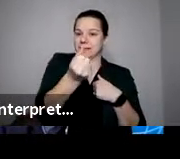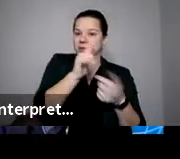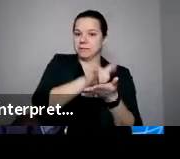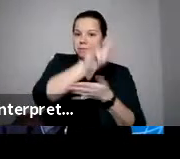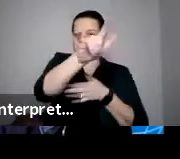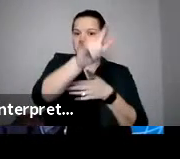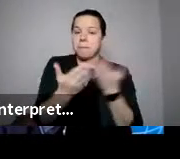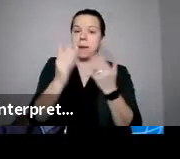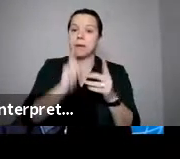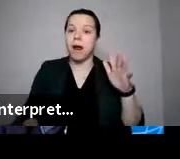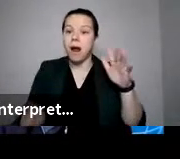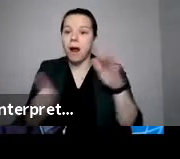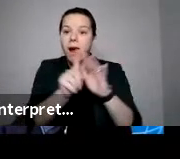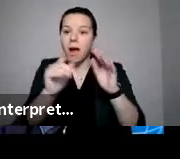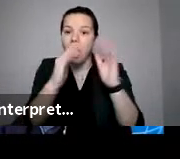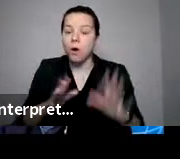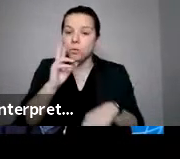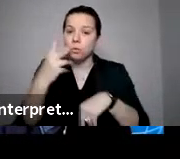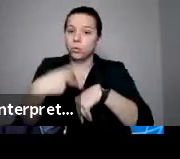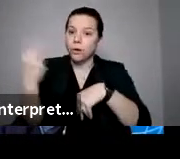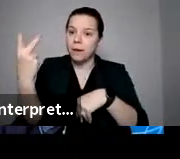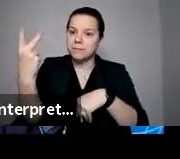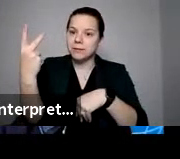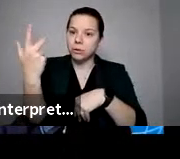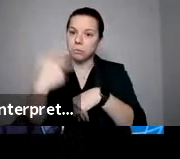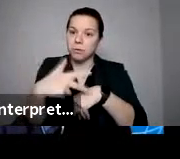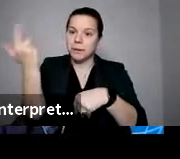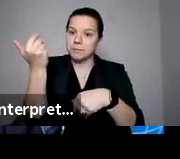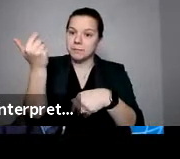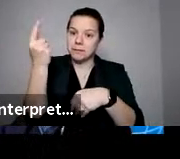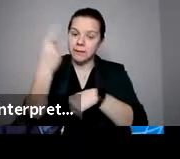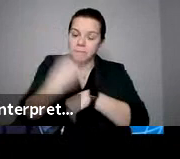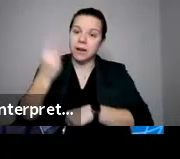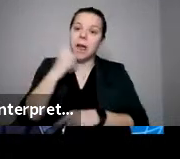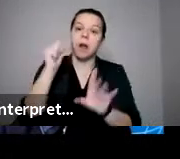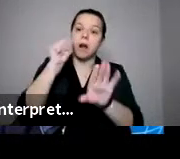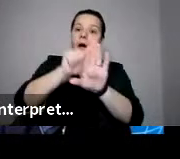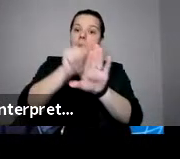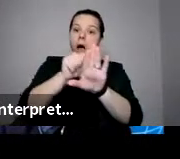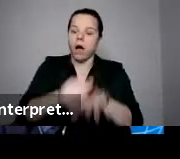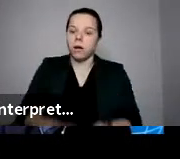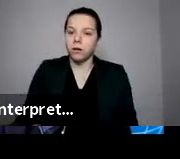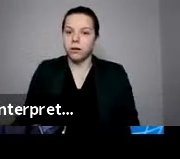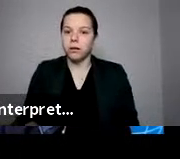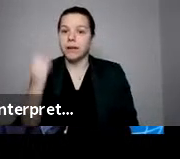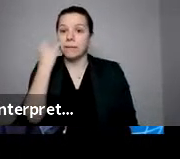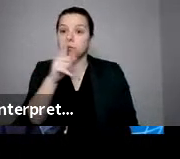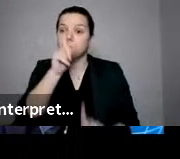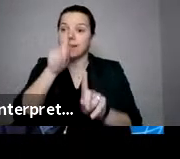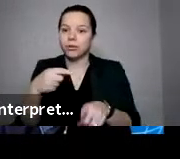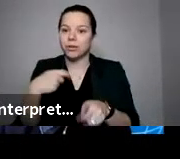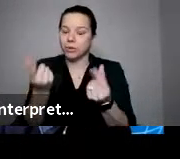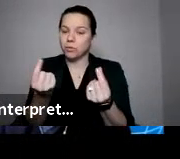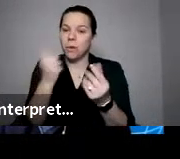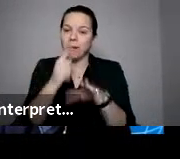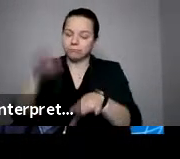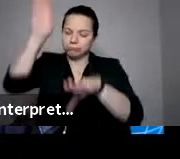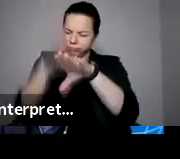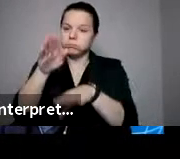come by your house two times a day, three times a day, knock on the door. And if you answer, I'd stomp on your foot, and you would find that